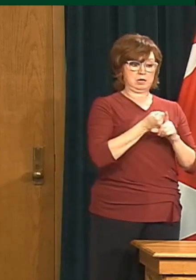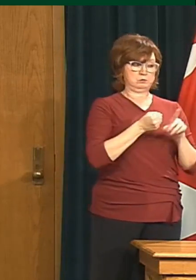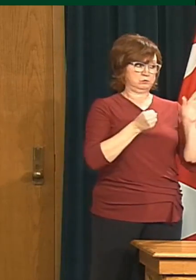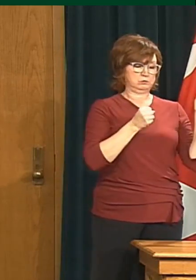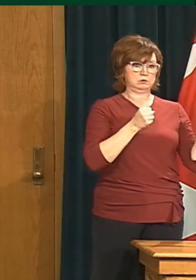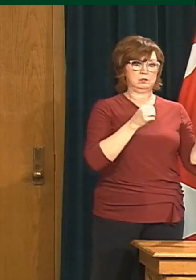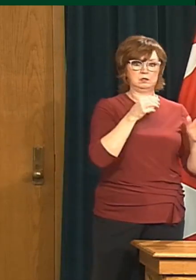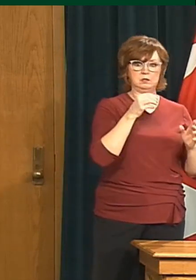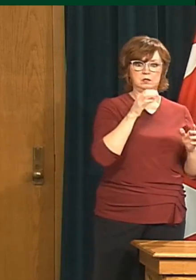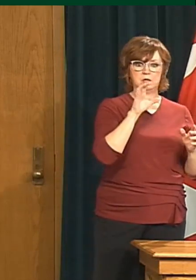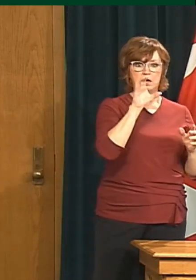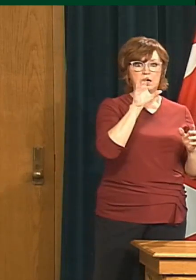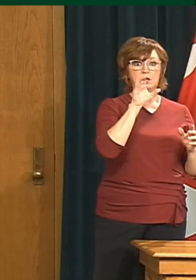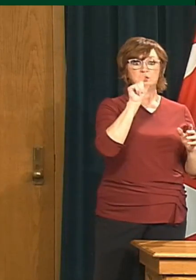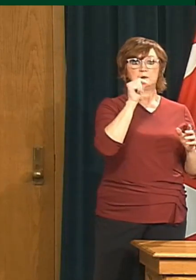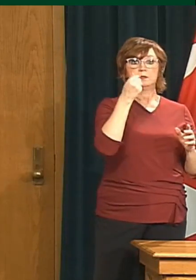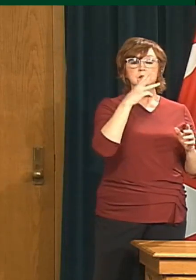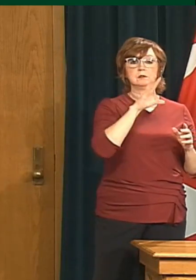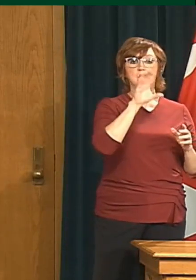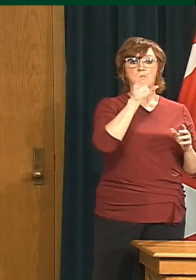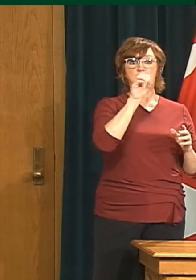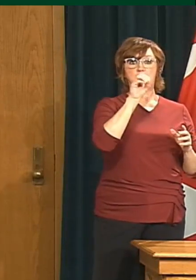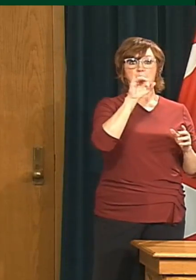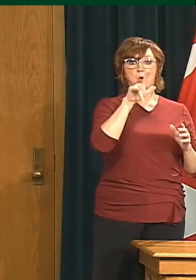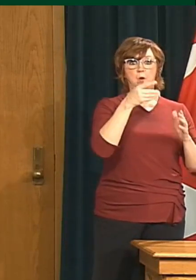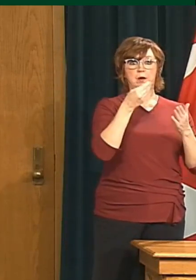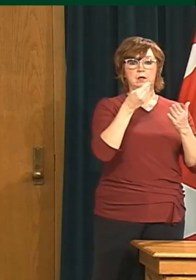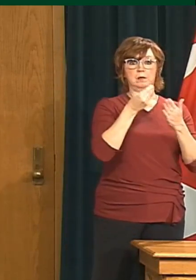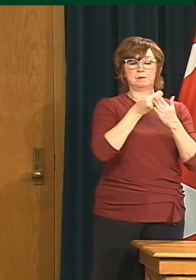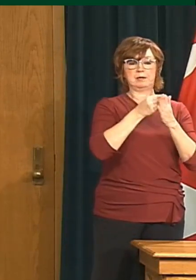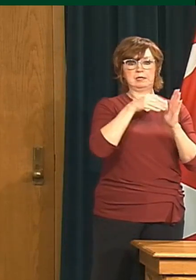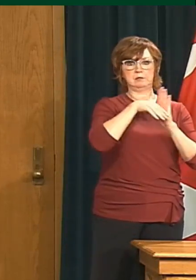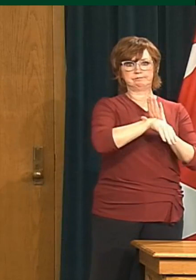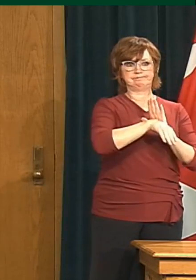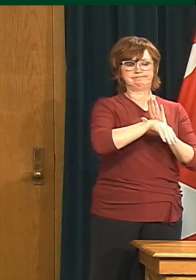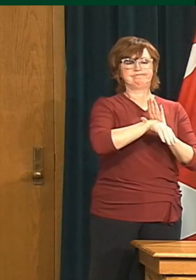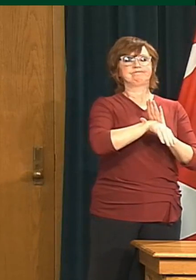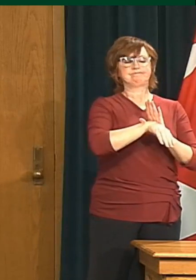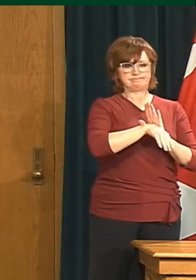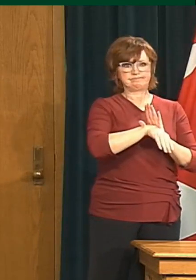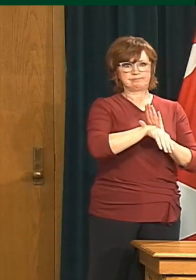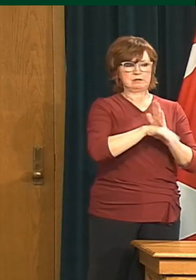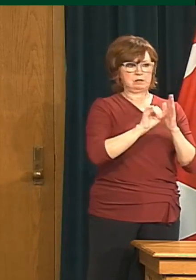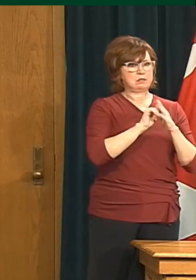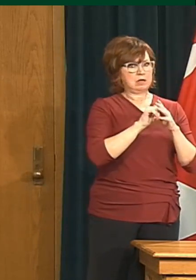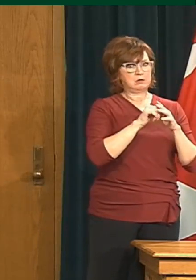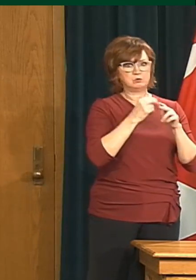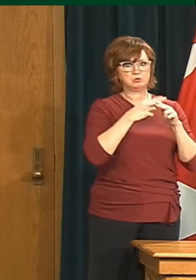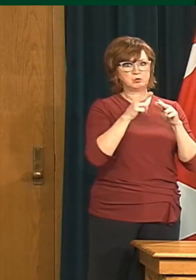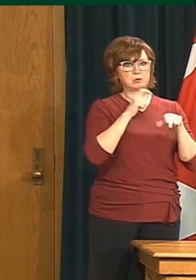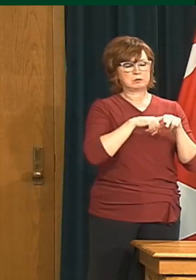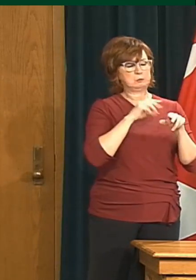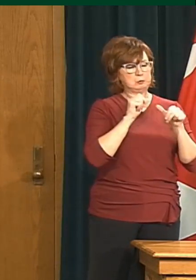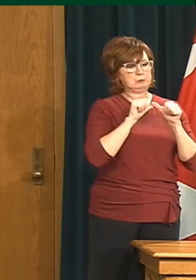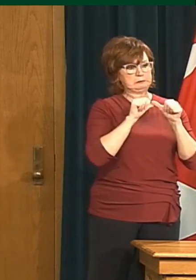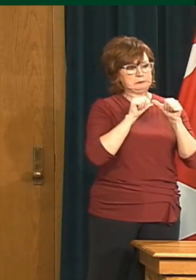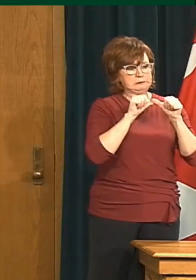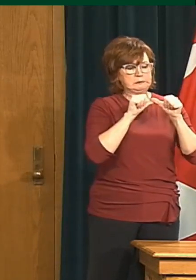oil revenues, quite frankly, and it was sustained over a number of years,